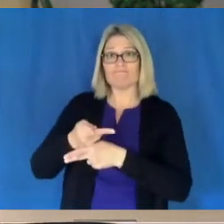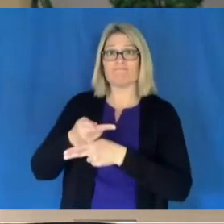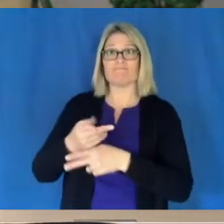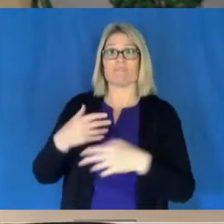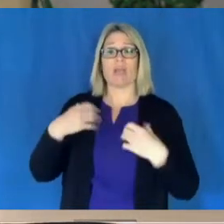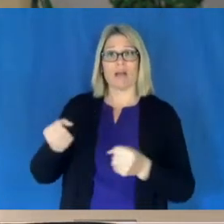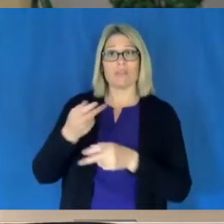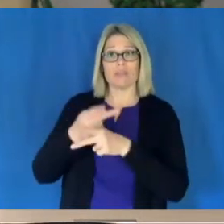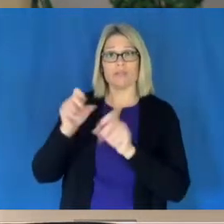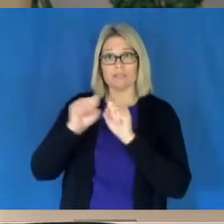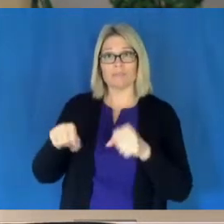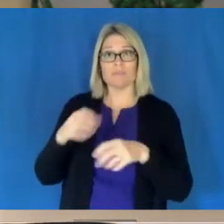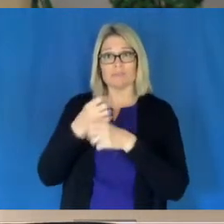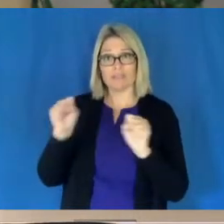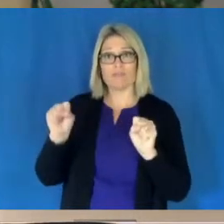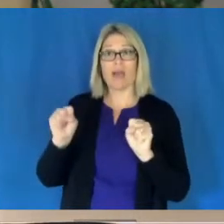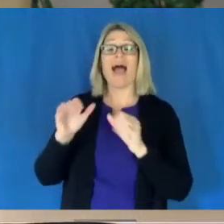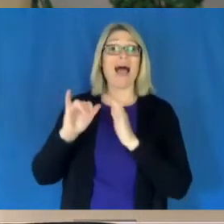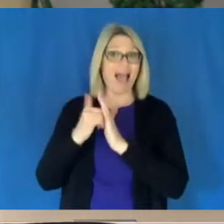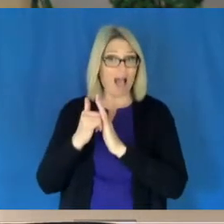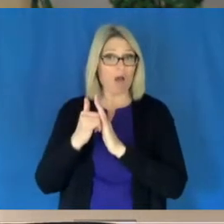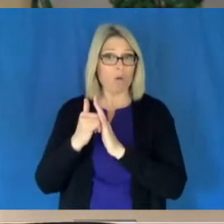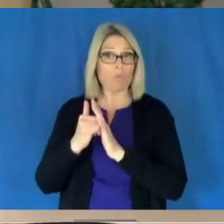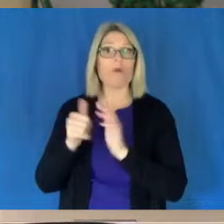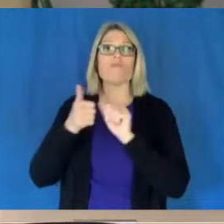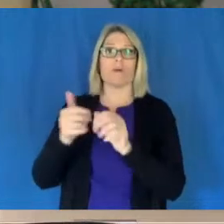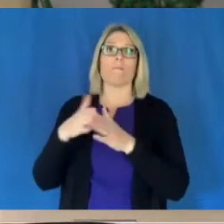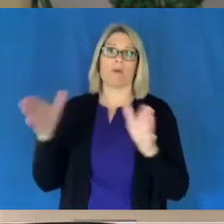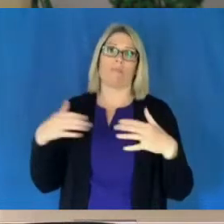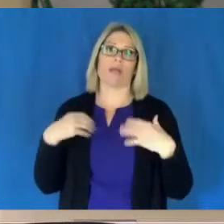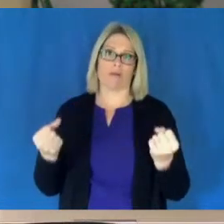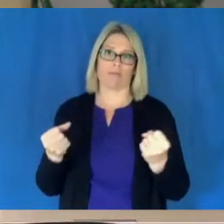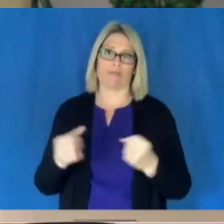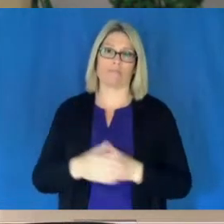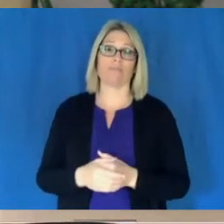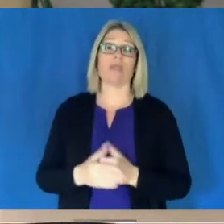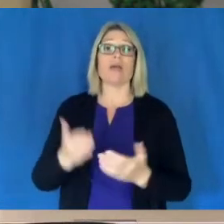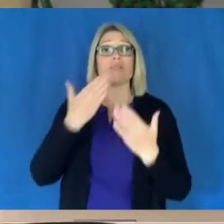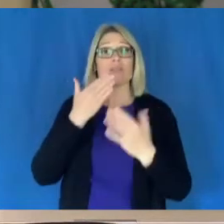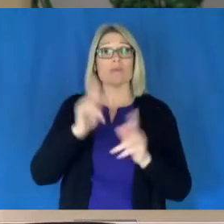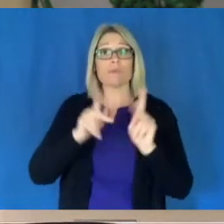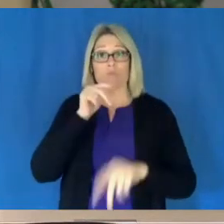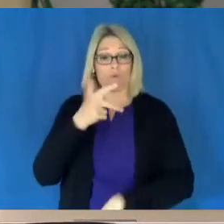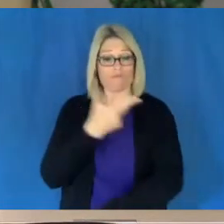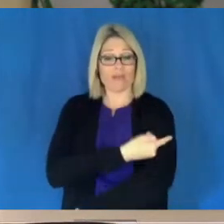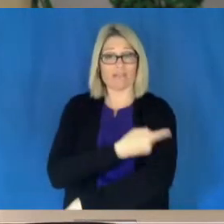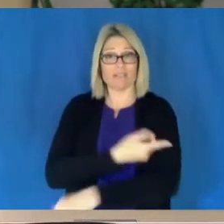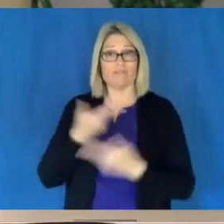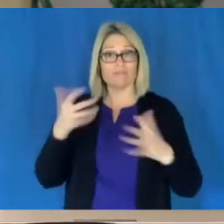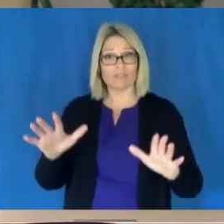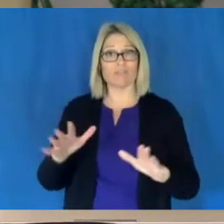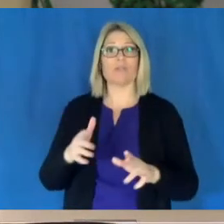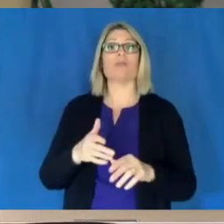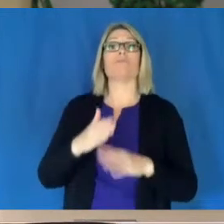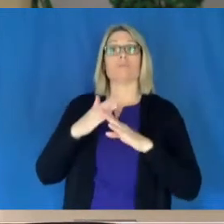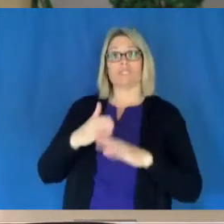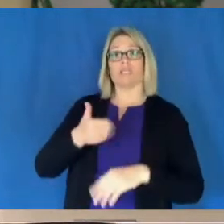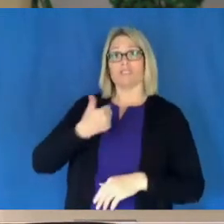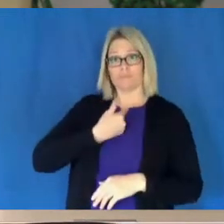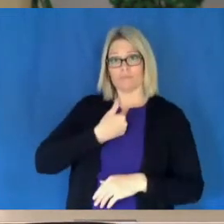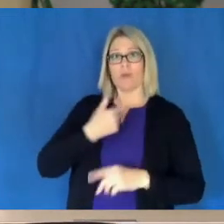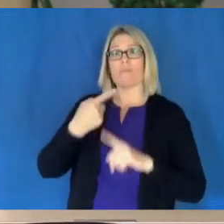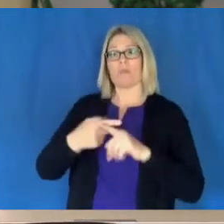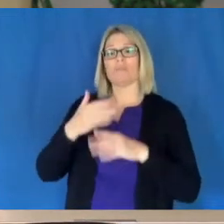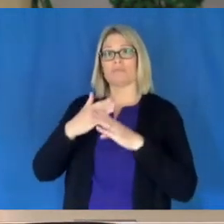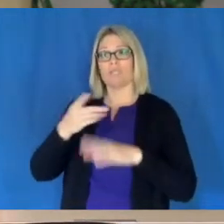following the public health measures. And thank you to those who are being vaccinated to keep yourselves and others safe. I want